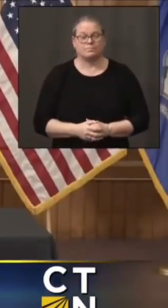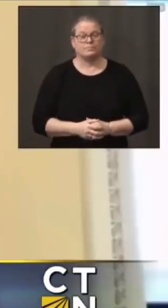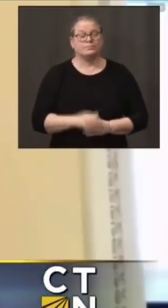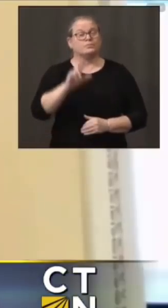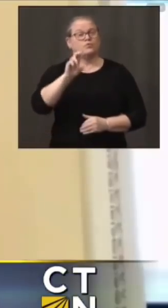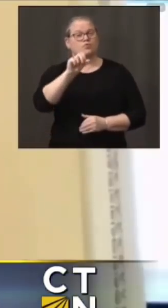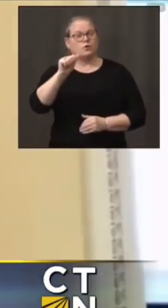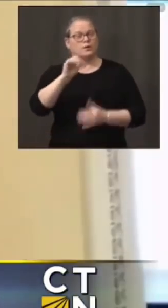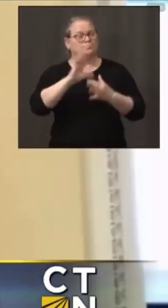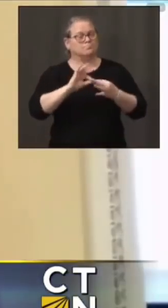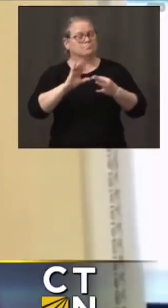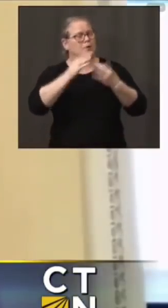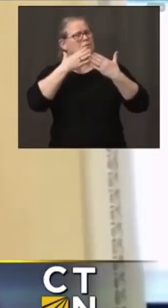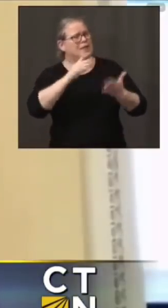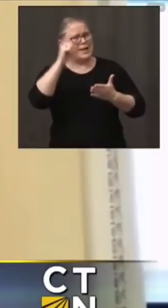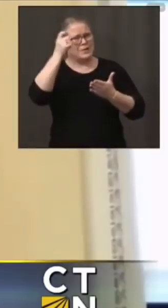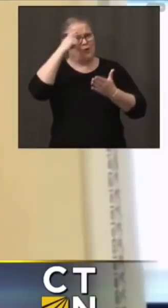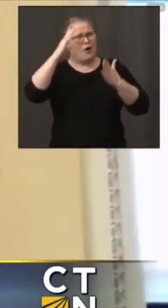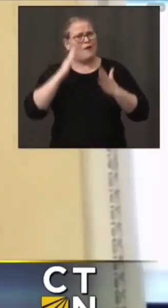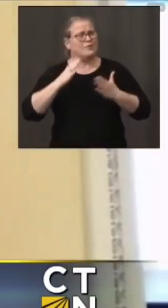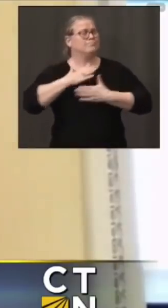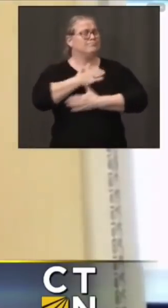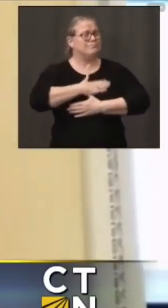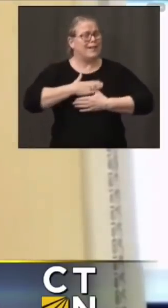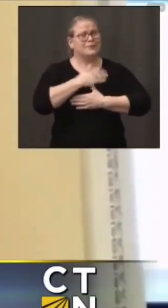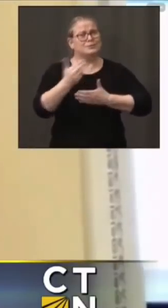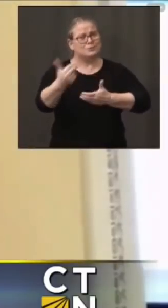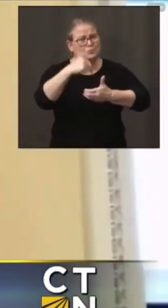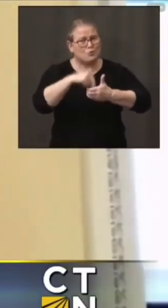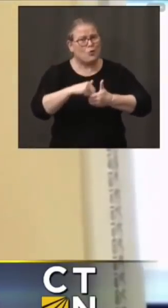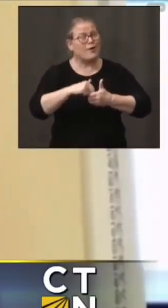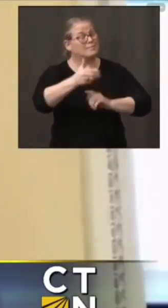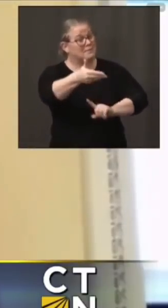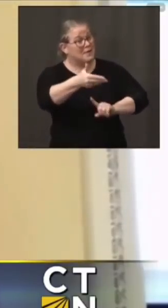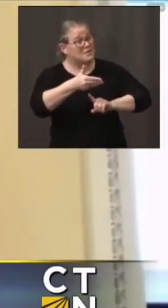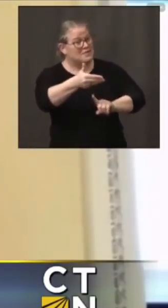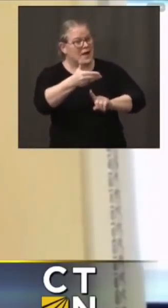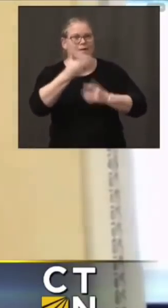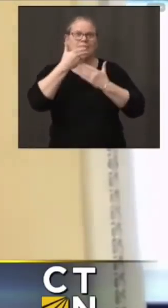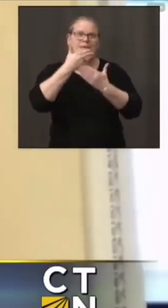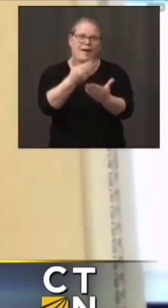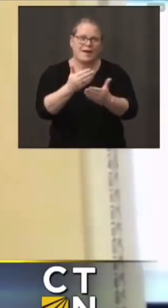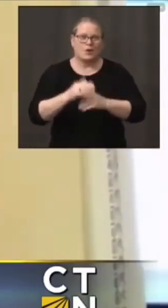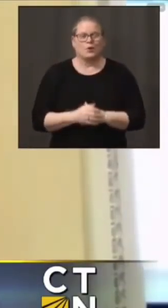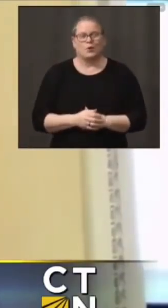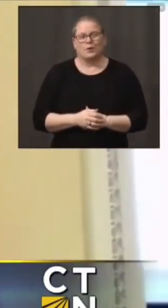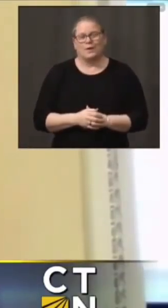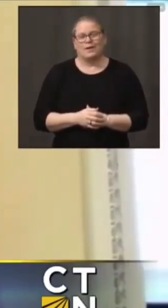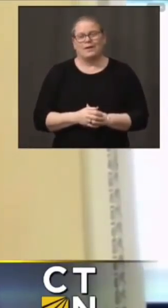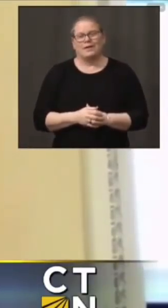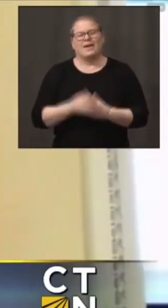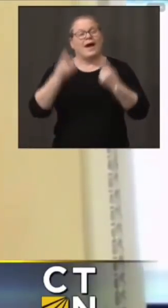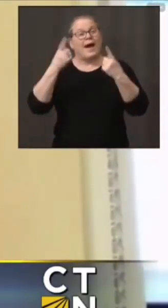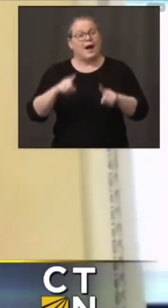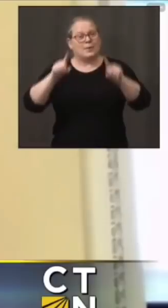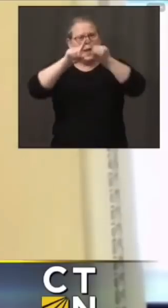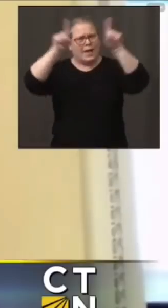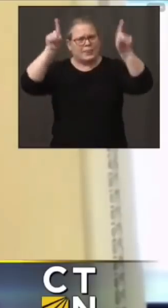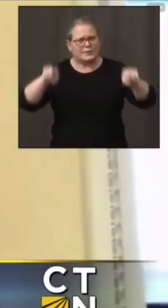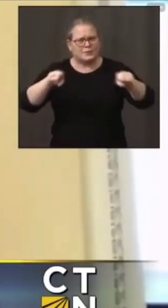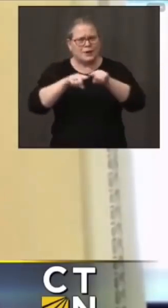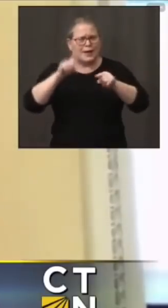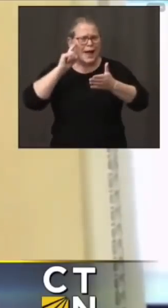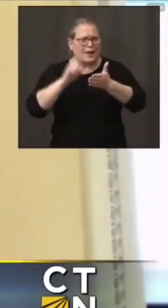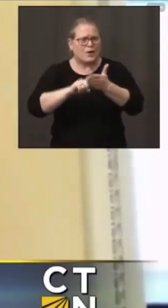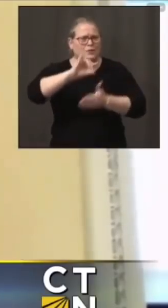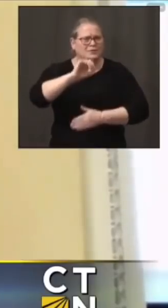a pleasure and honor to join with you. I thank you for the invitation. And I can see on the screen Josh Jabal and Paul Mounds,